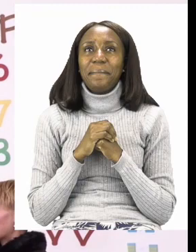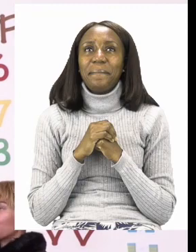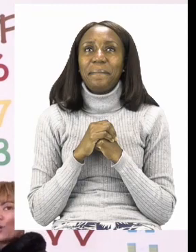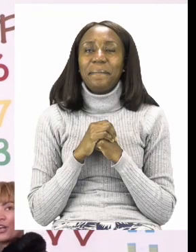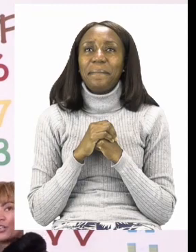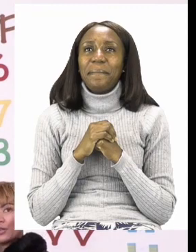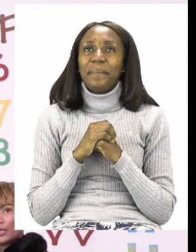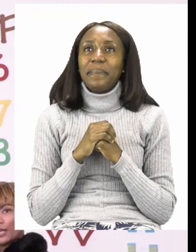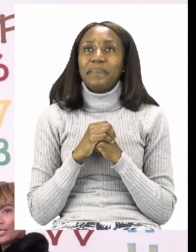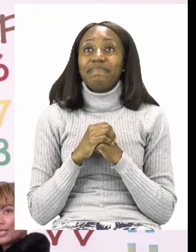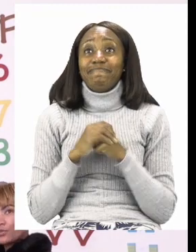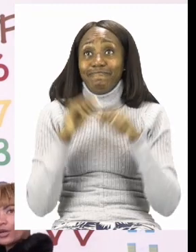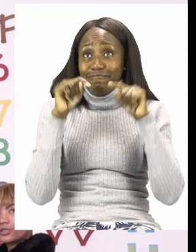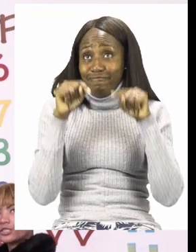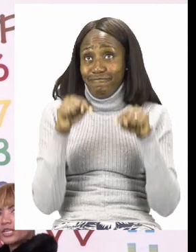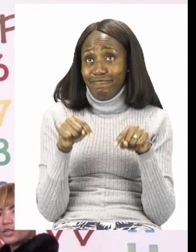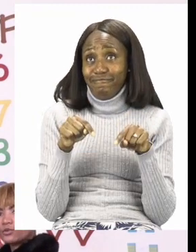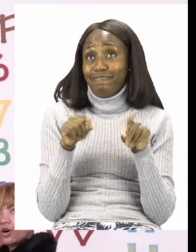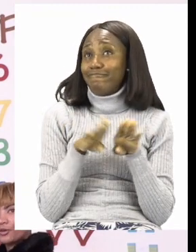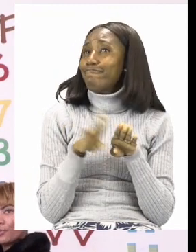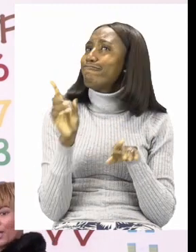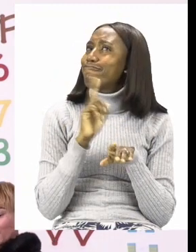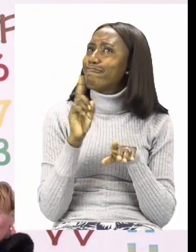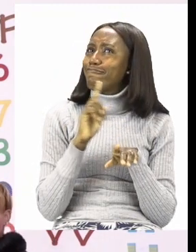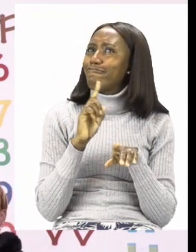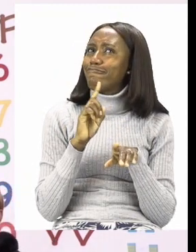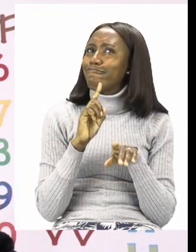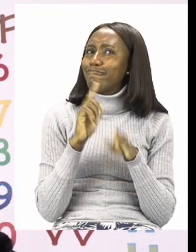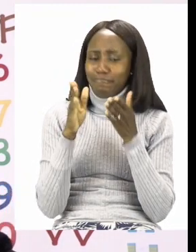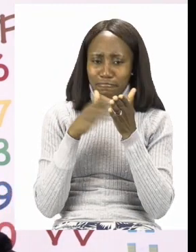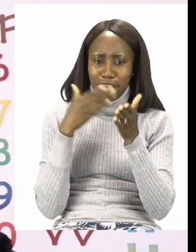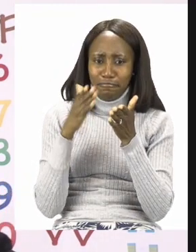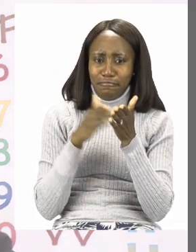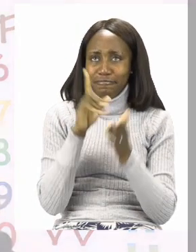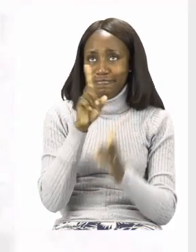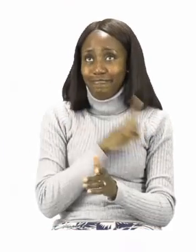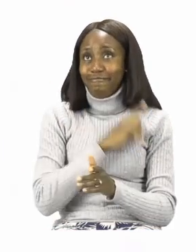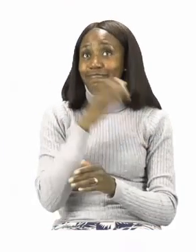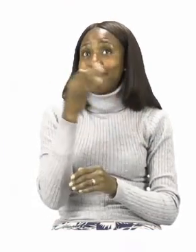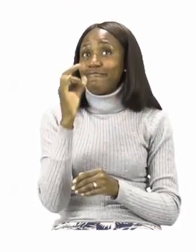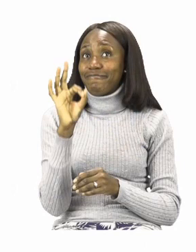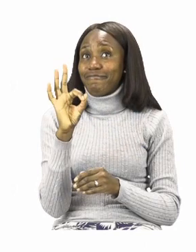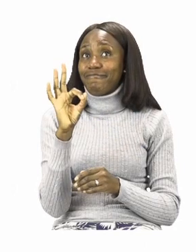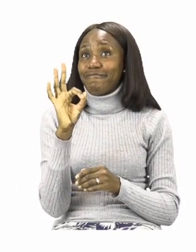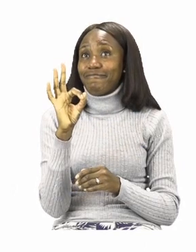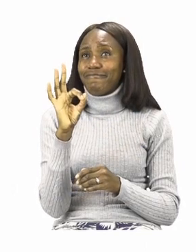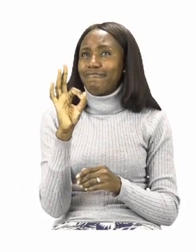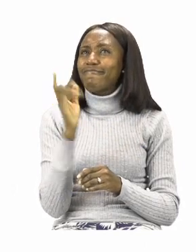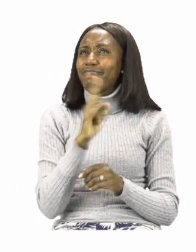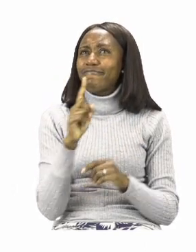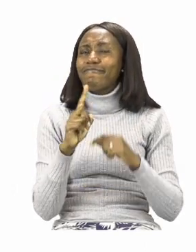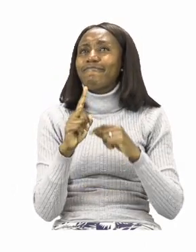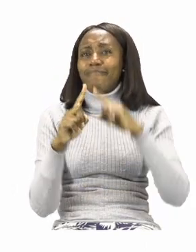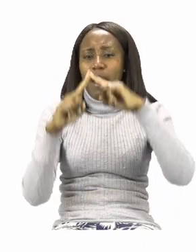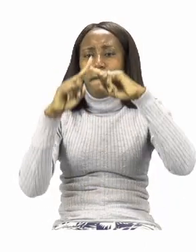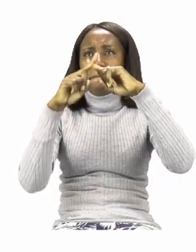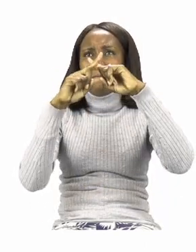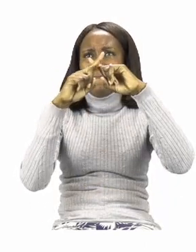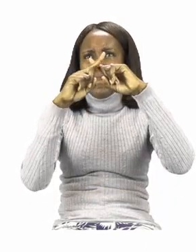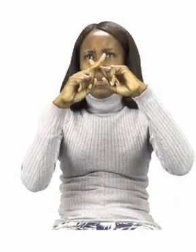In the next part of our lesson, we continue on page 19 with